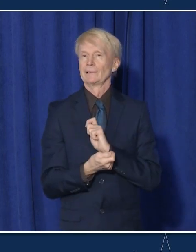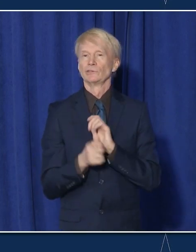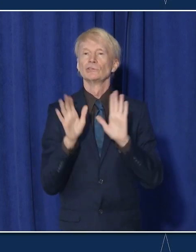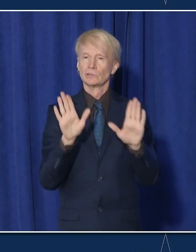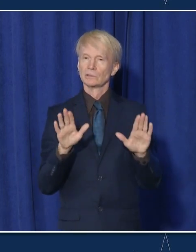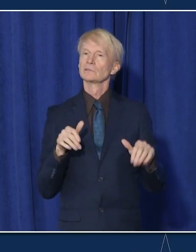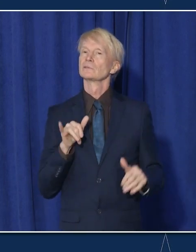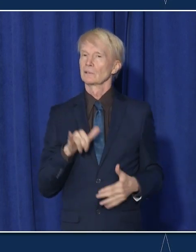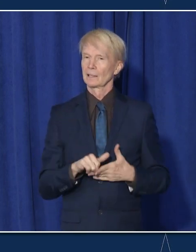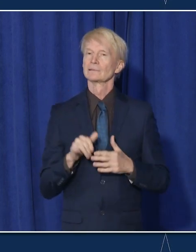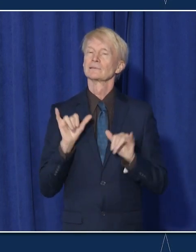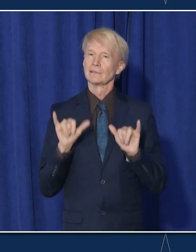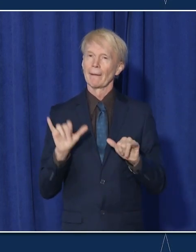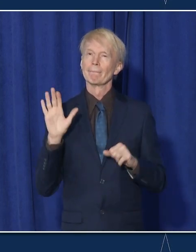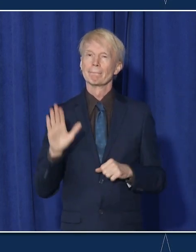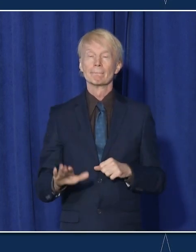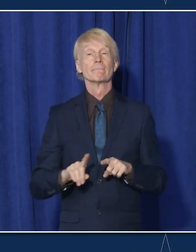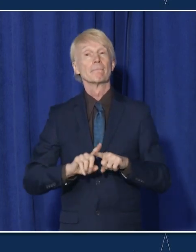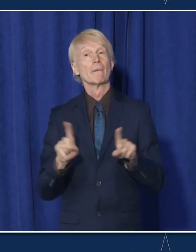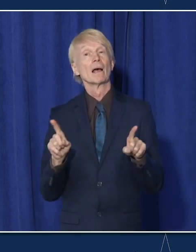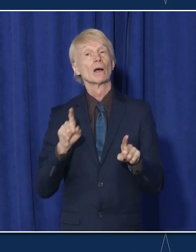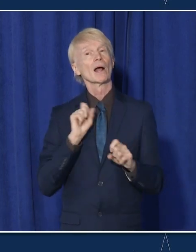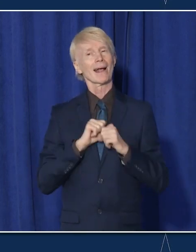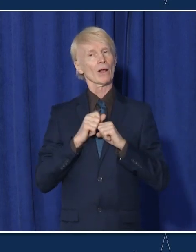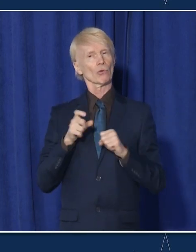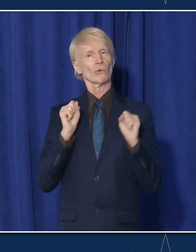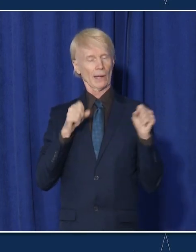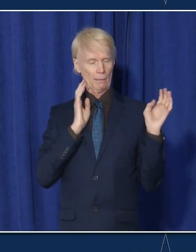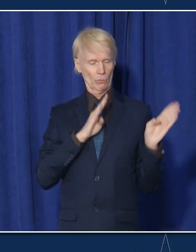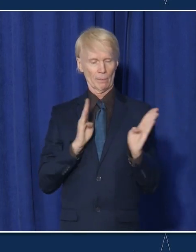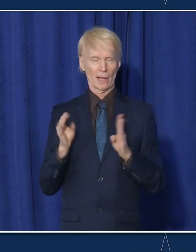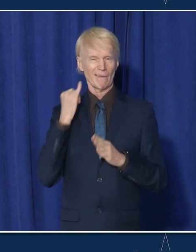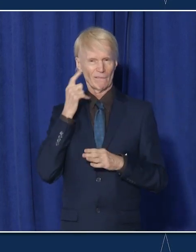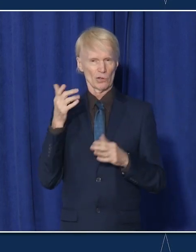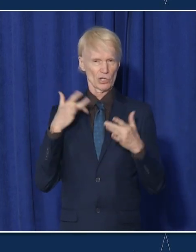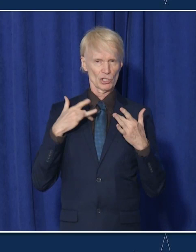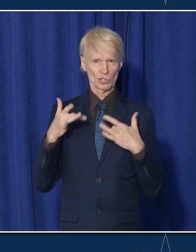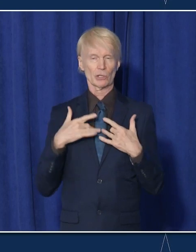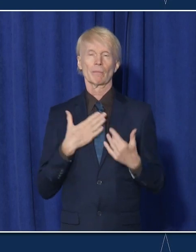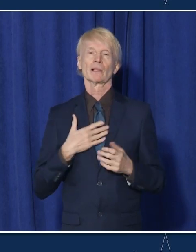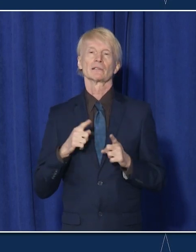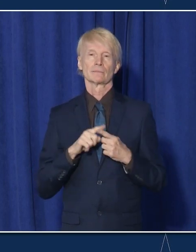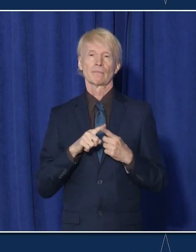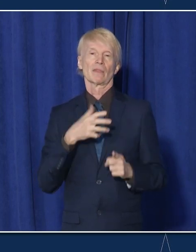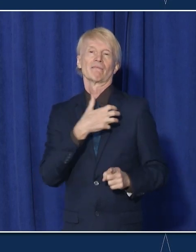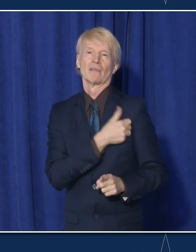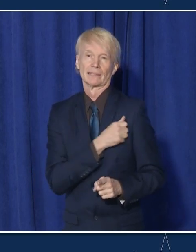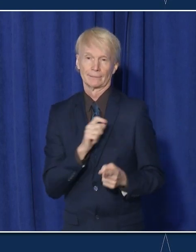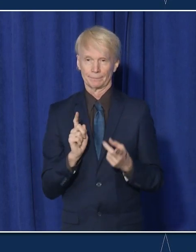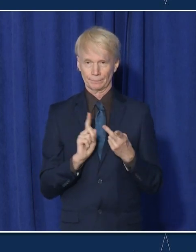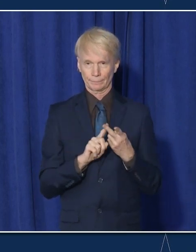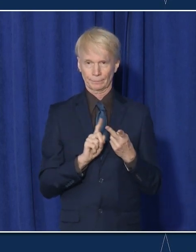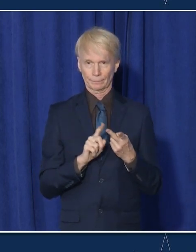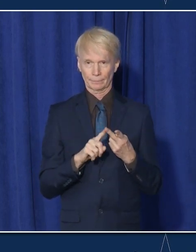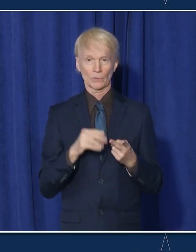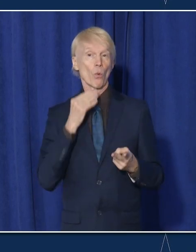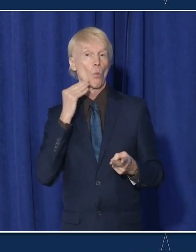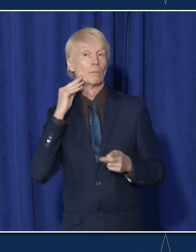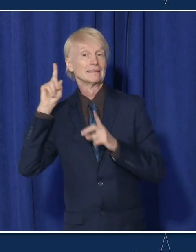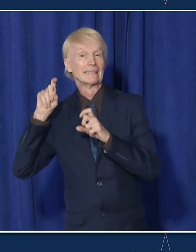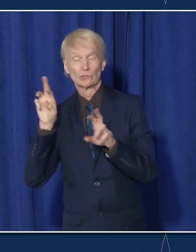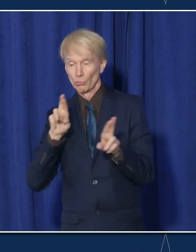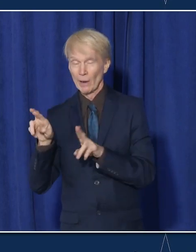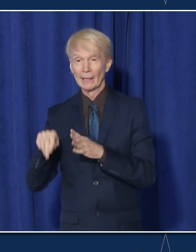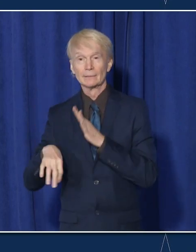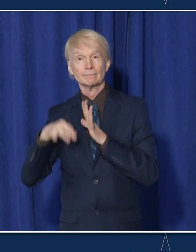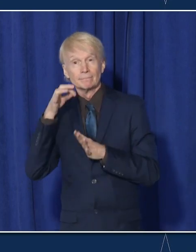And finally, in terms of you being prepared, if you're worried about COVID, we want you to get vaccinated. We want you to have at-home tests ready